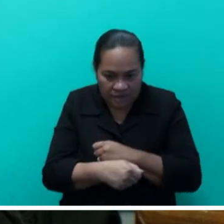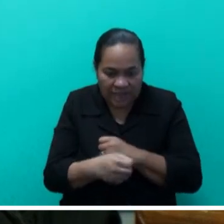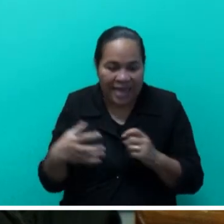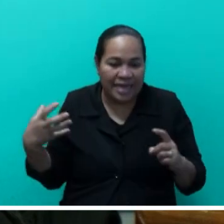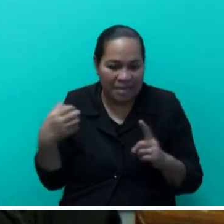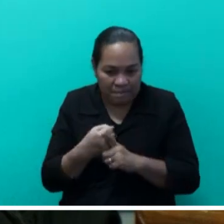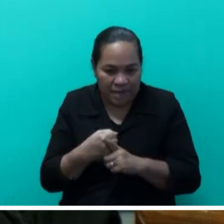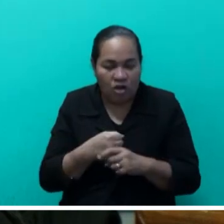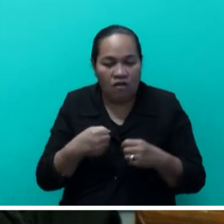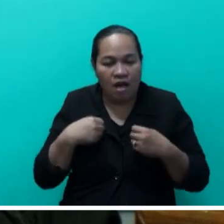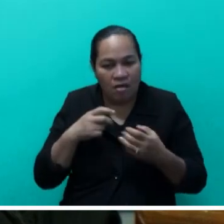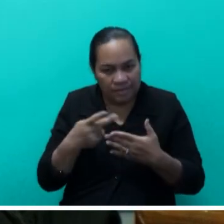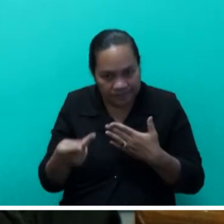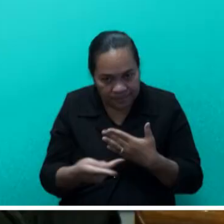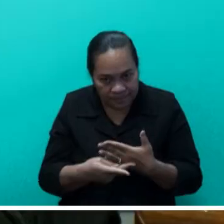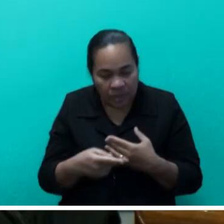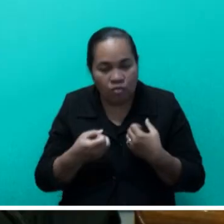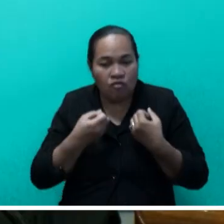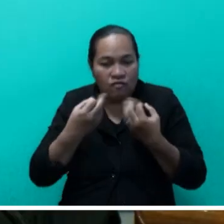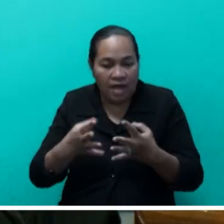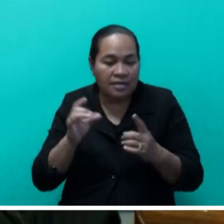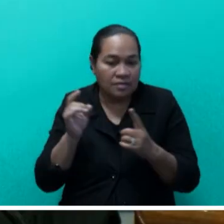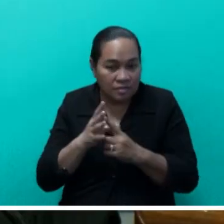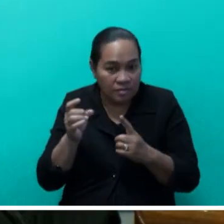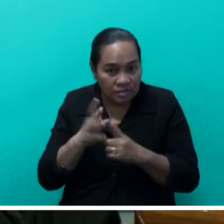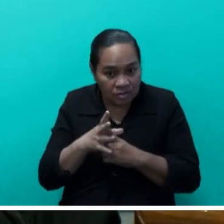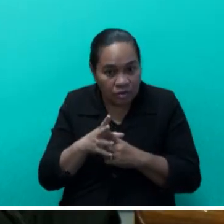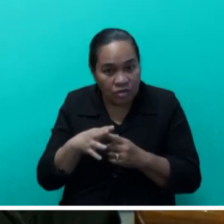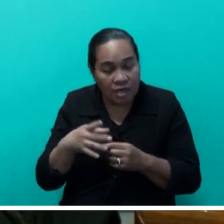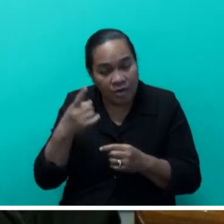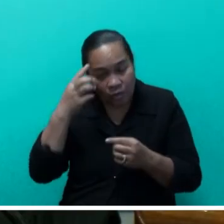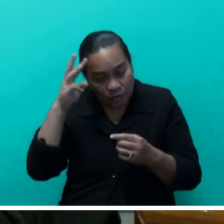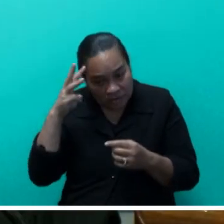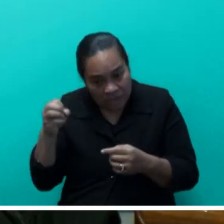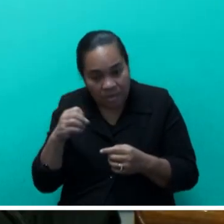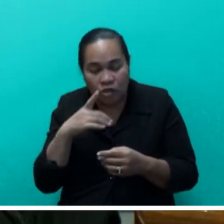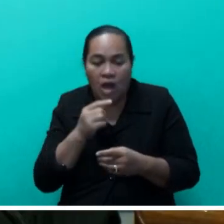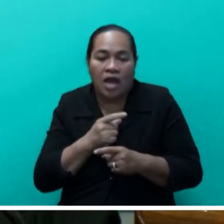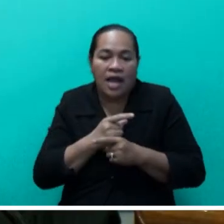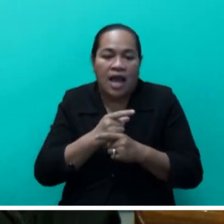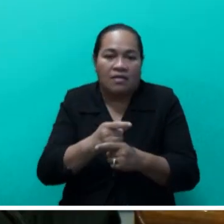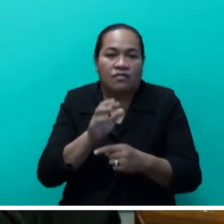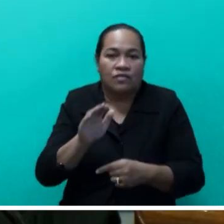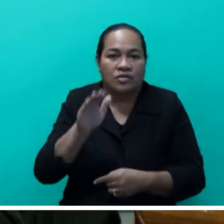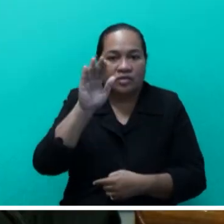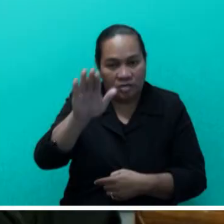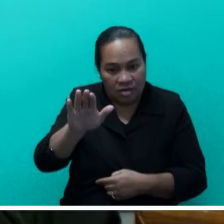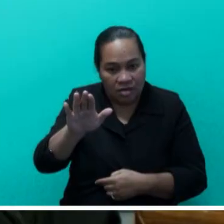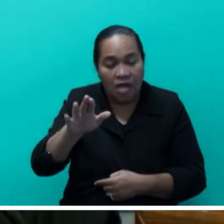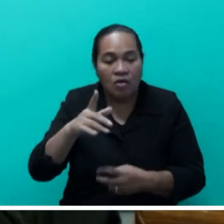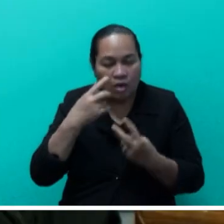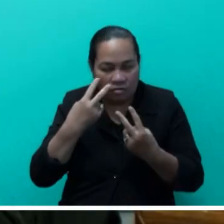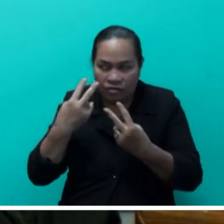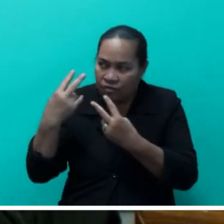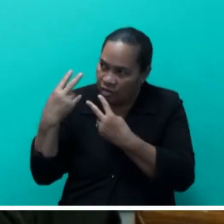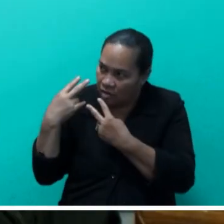initiatives. It provides valuable insights that inform our strategies and guide our future endeavors. By reflecting on the past, we can